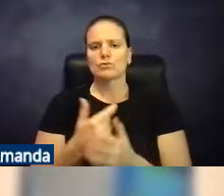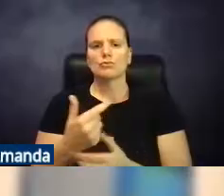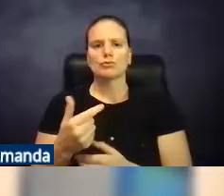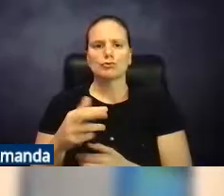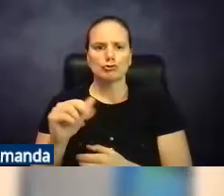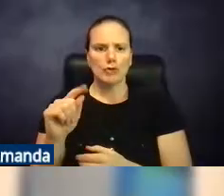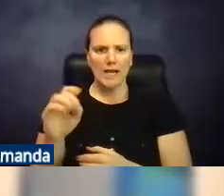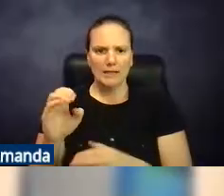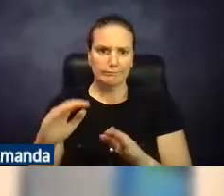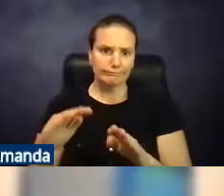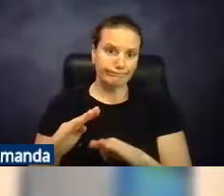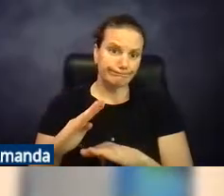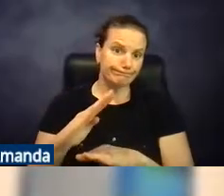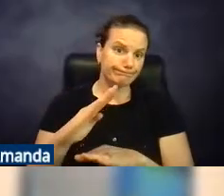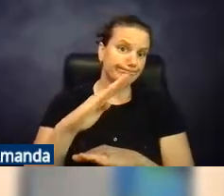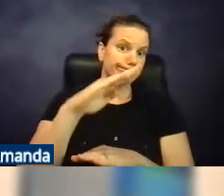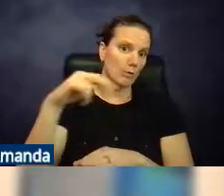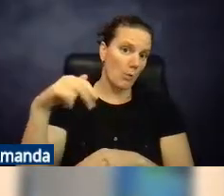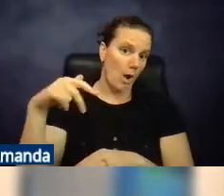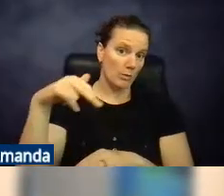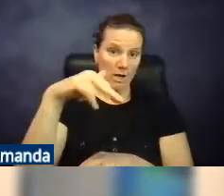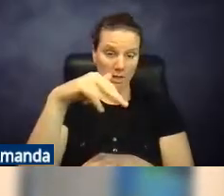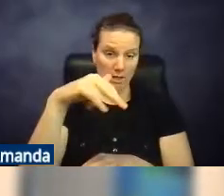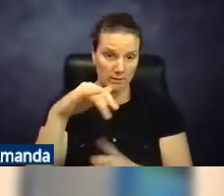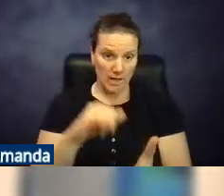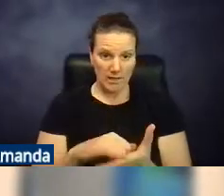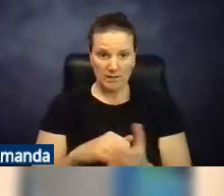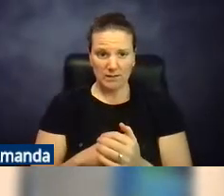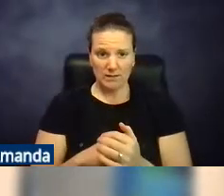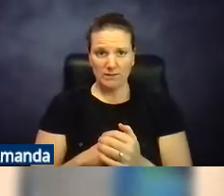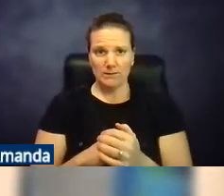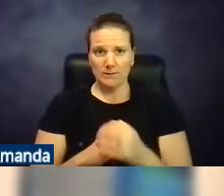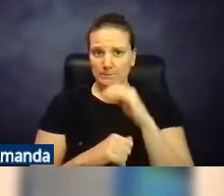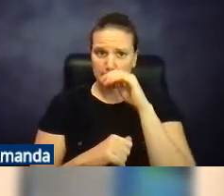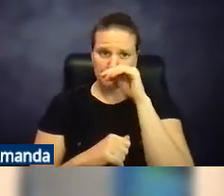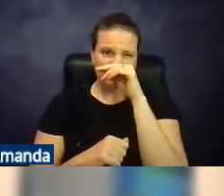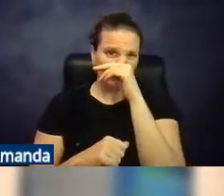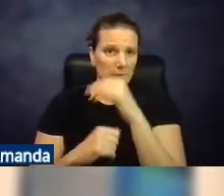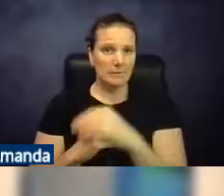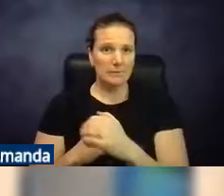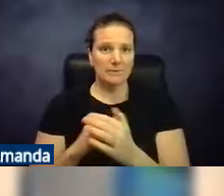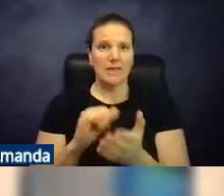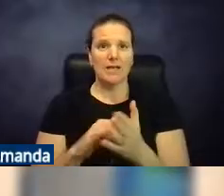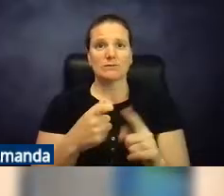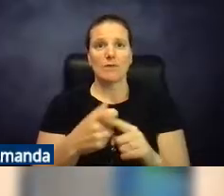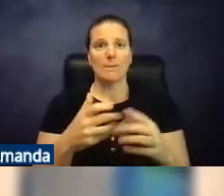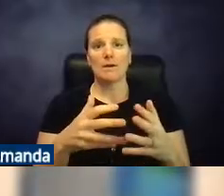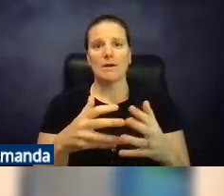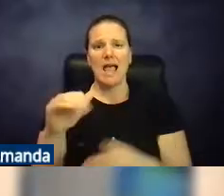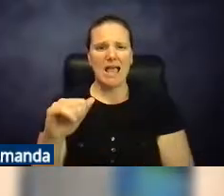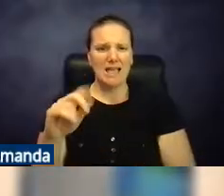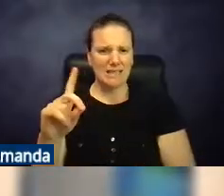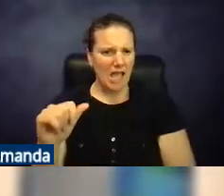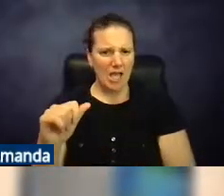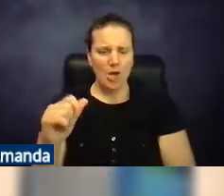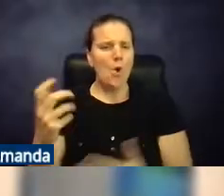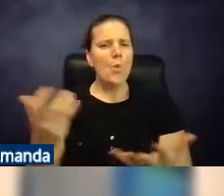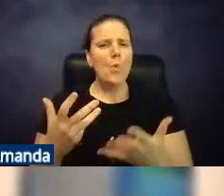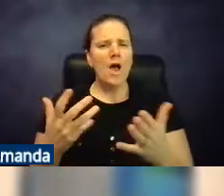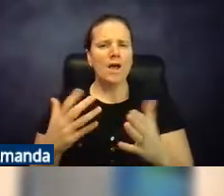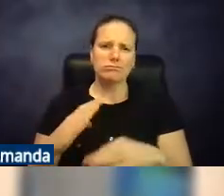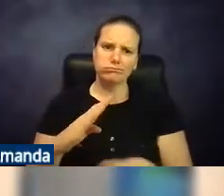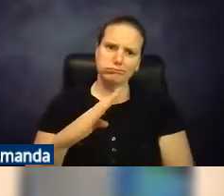walkway. Is that does that come from Americans with Disabilities Act, or what is the actual grade of